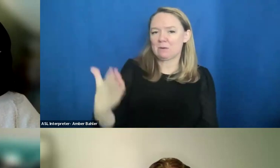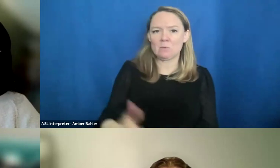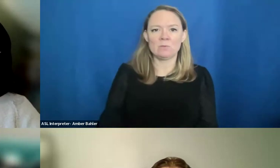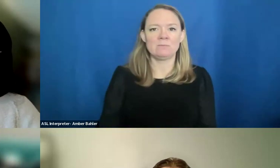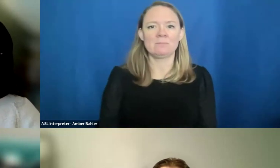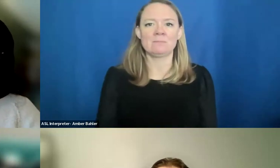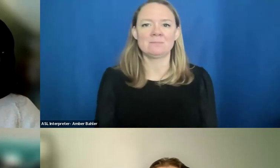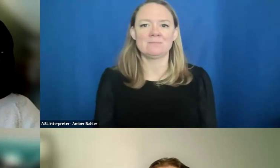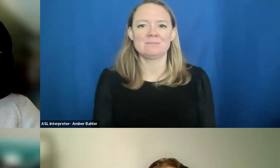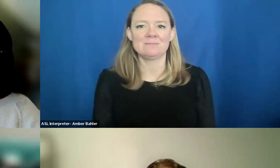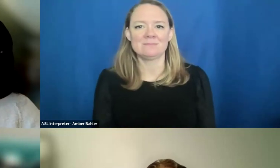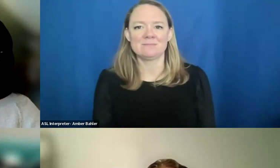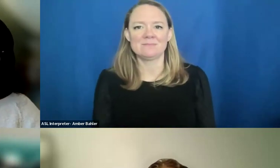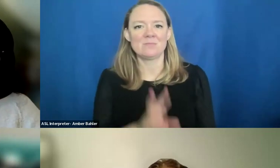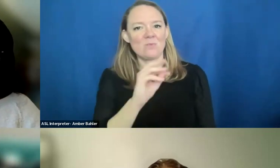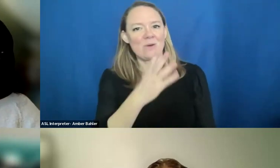Kate, wow, thank you.